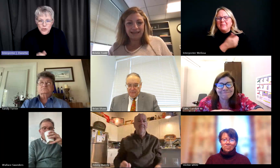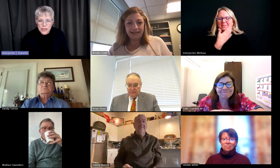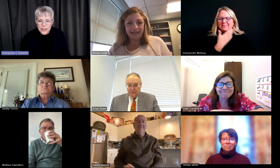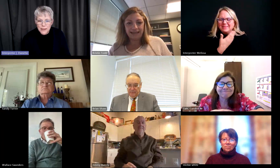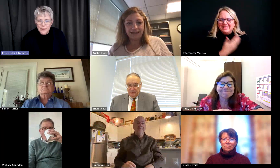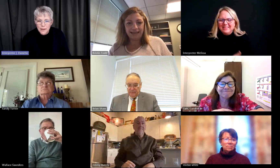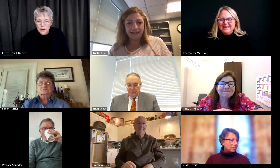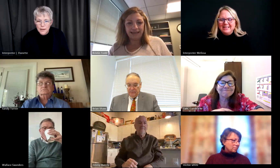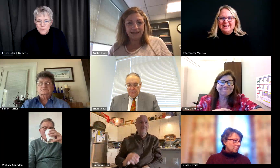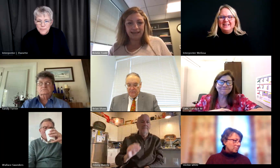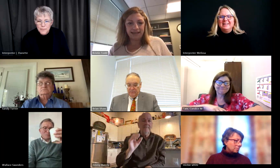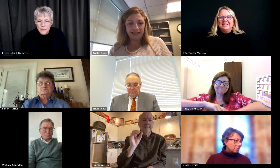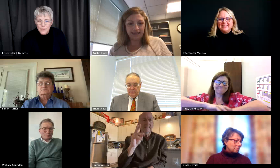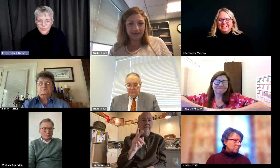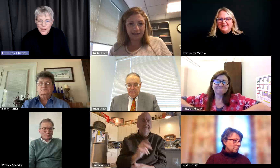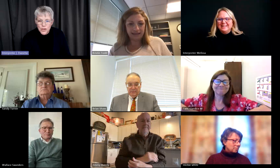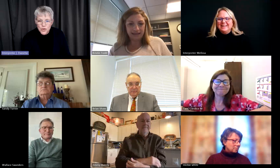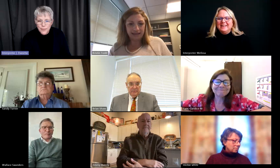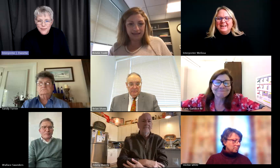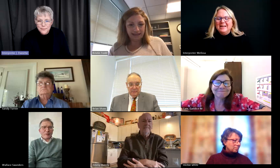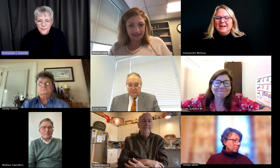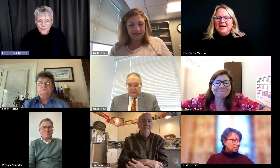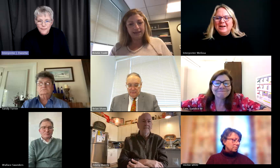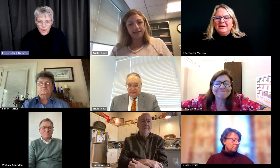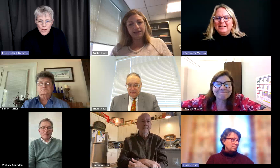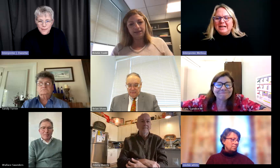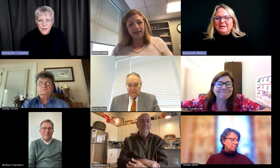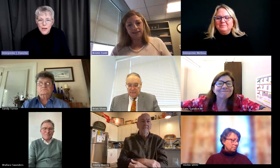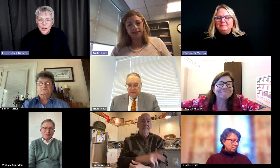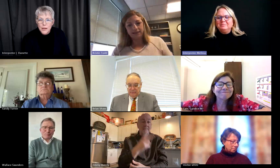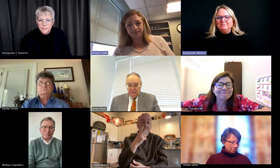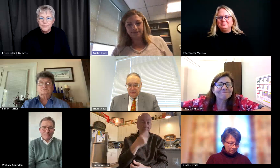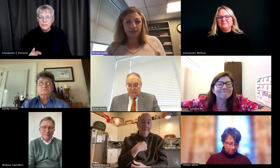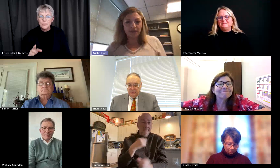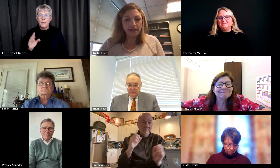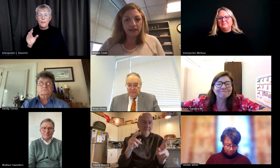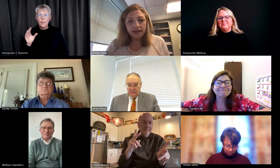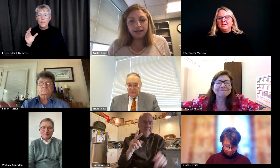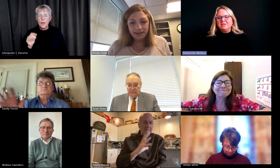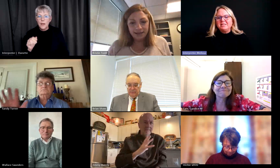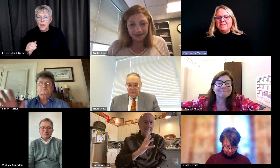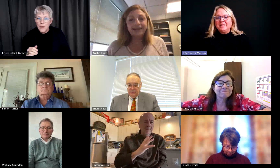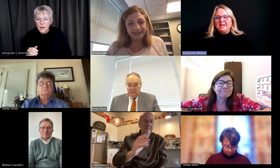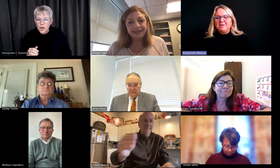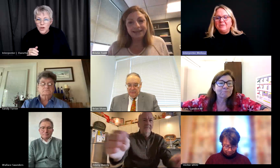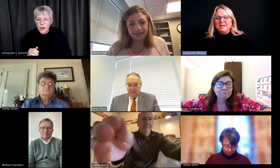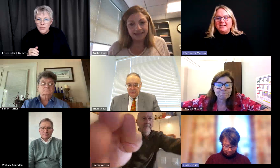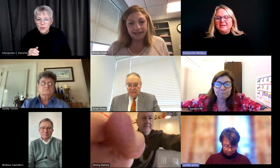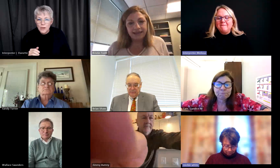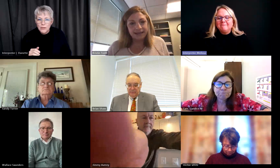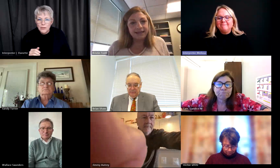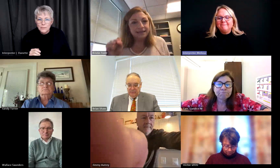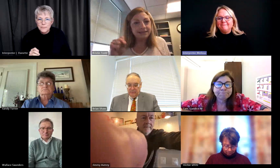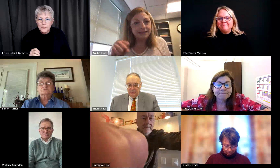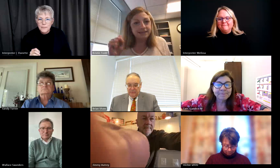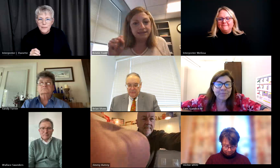also see. Thank you, Jimmy. Okay. Can you see me now,